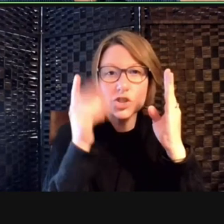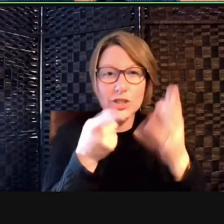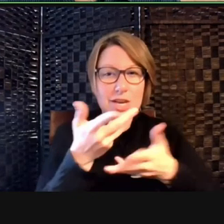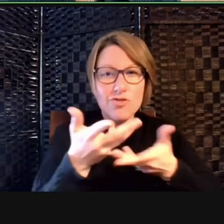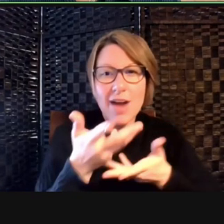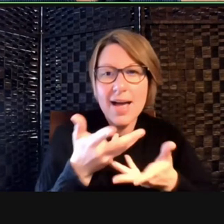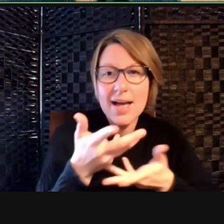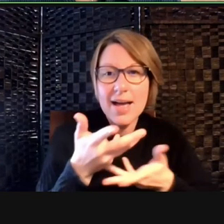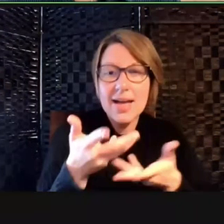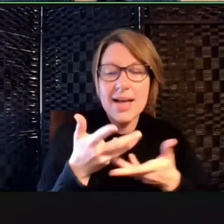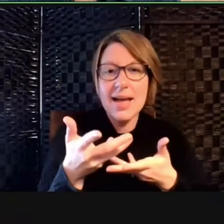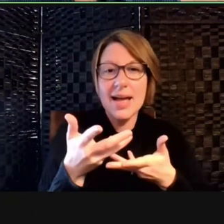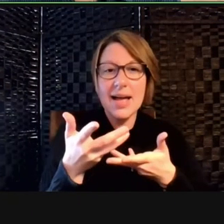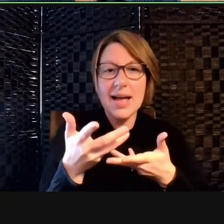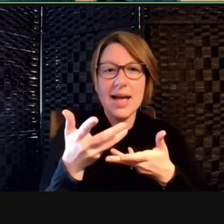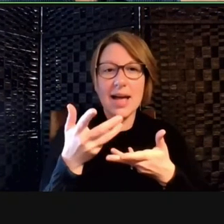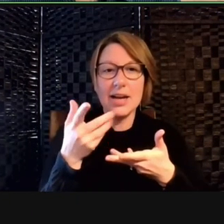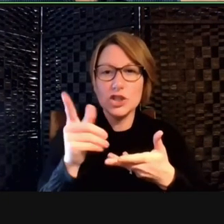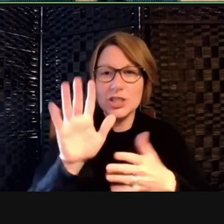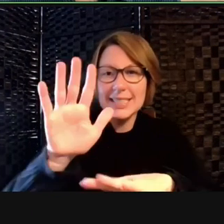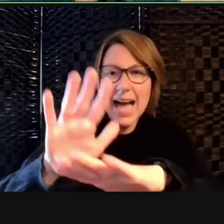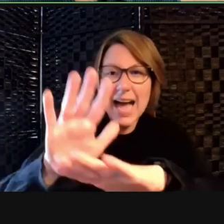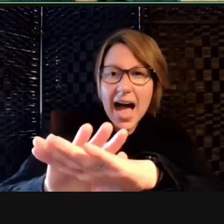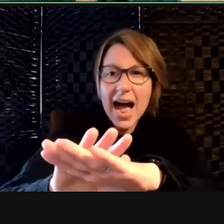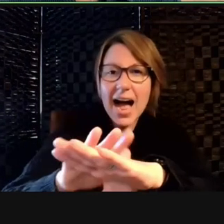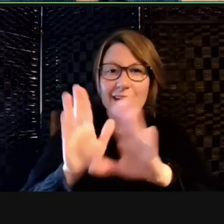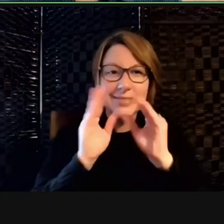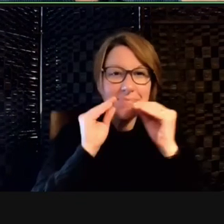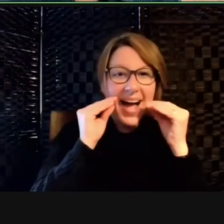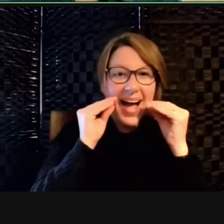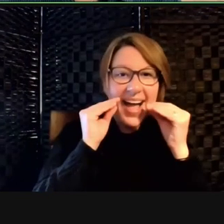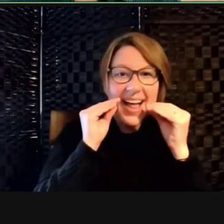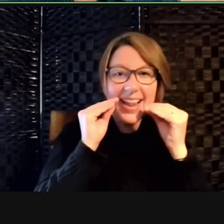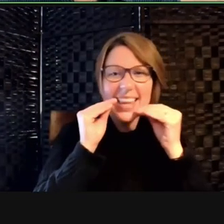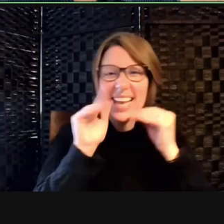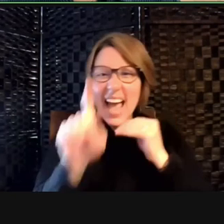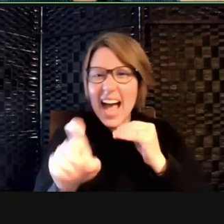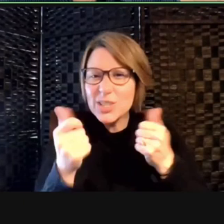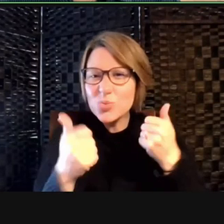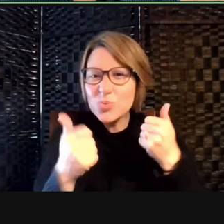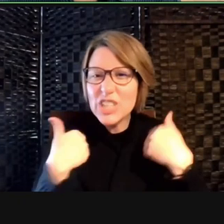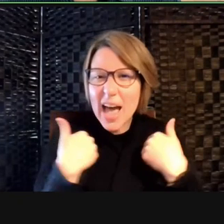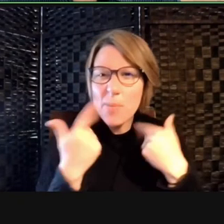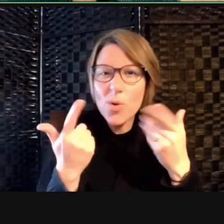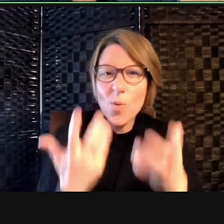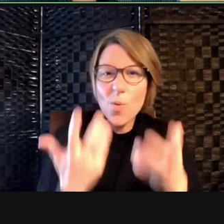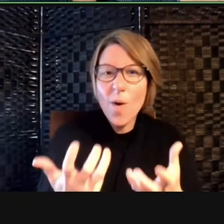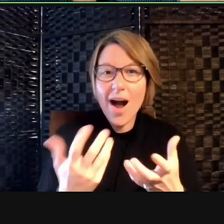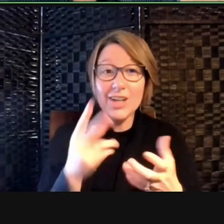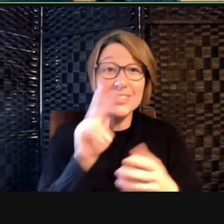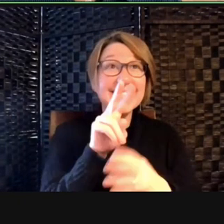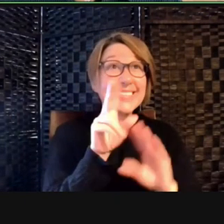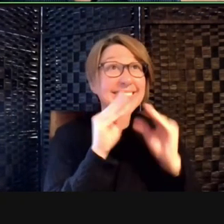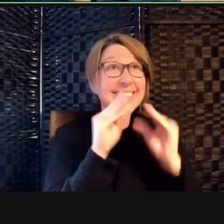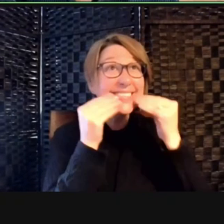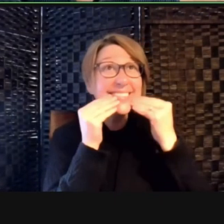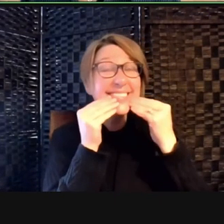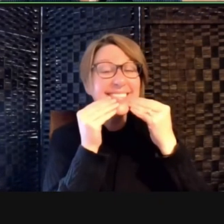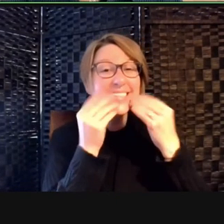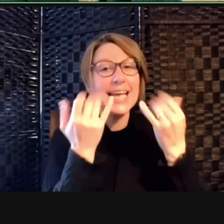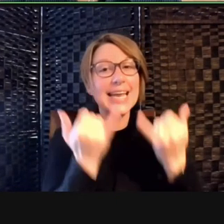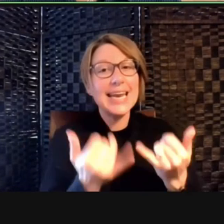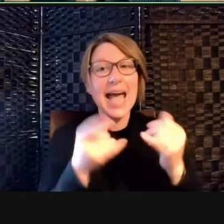with him. She has her arms on his hand. He's smiling, asking her what animal she wants. She's looking and smiling at him. She's now